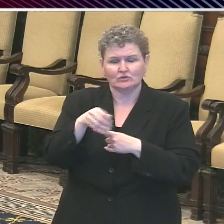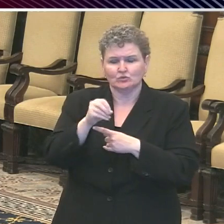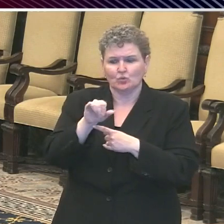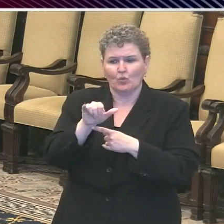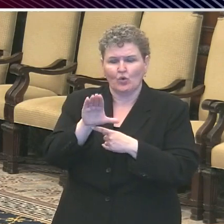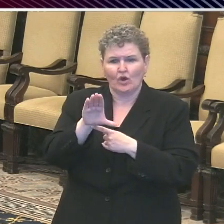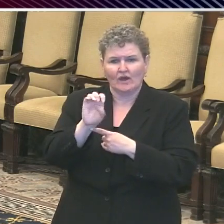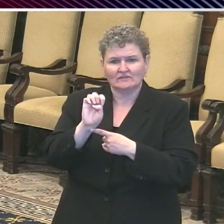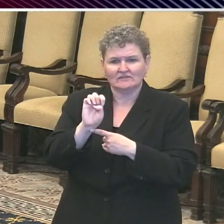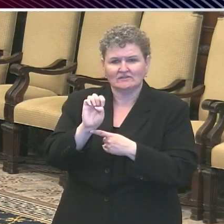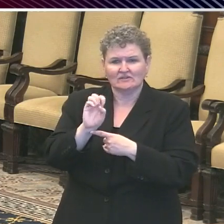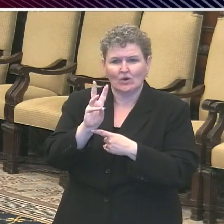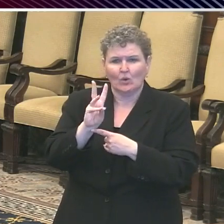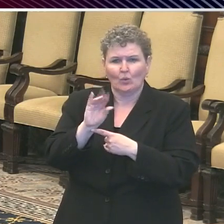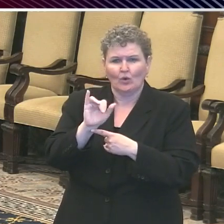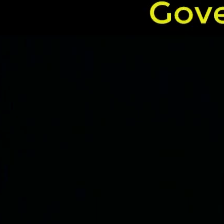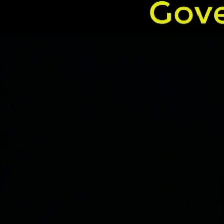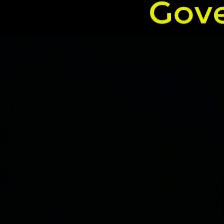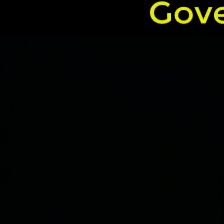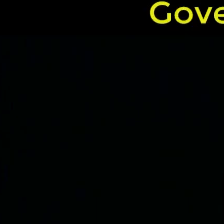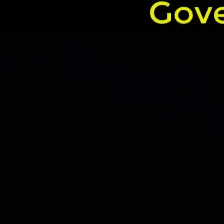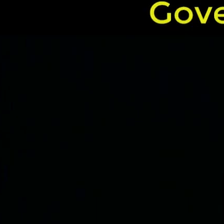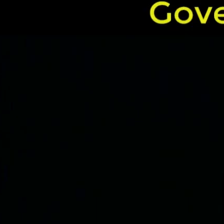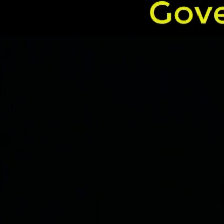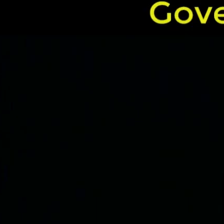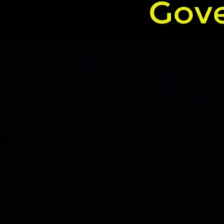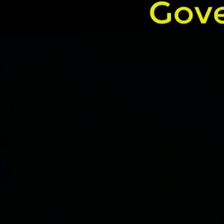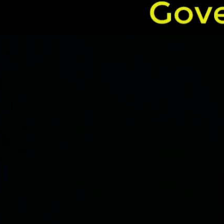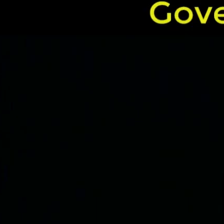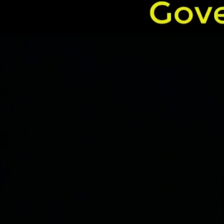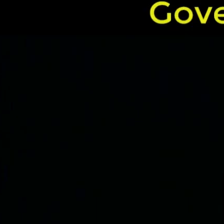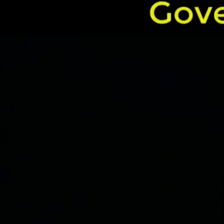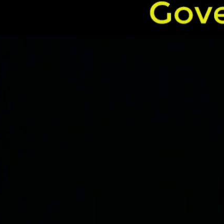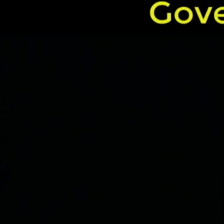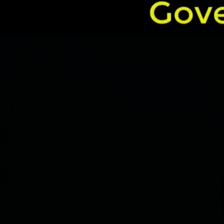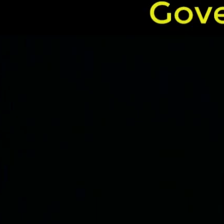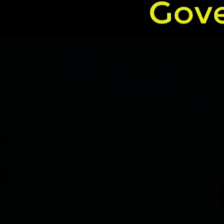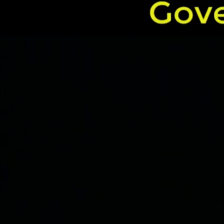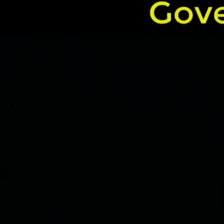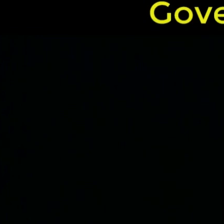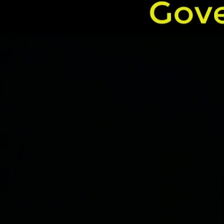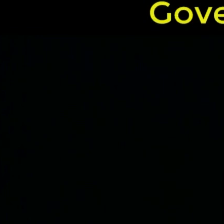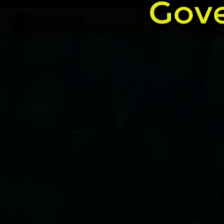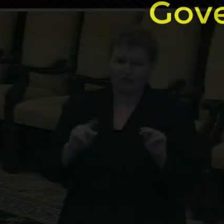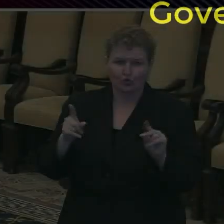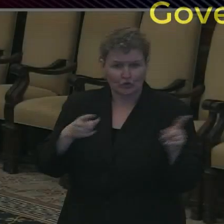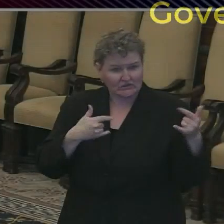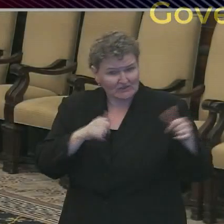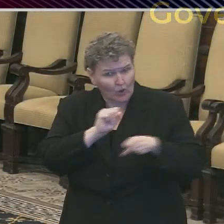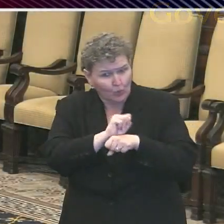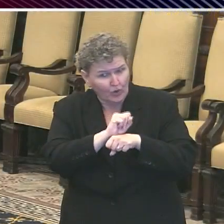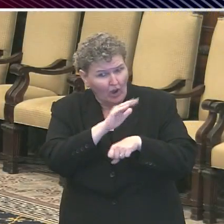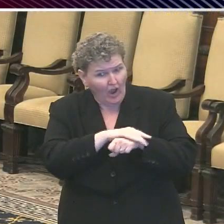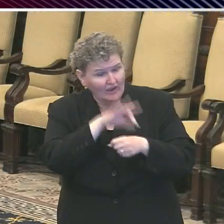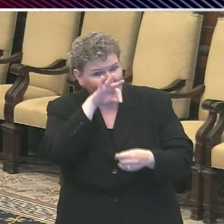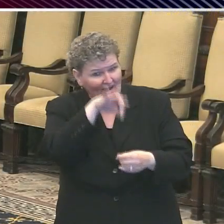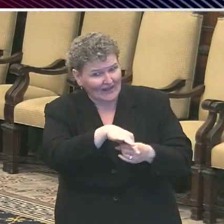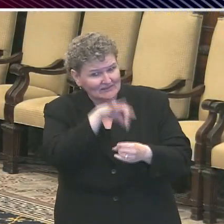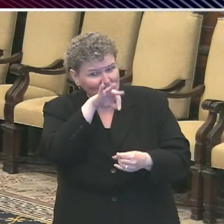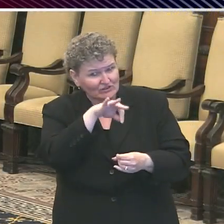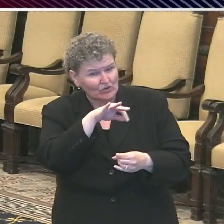district budget. Have you been working with them to try to get this passed, or do you still have hope that it might still